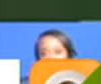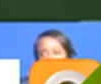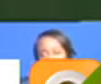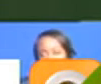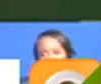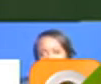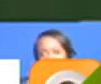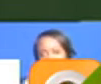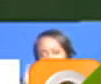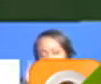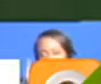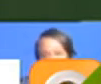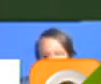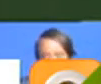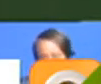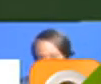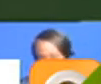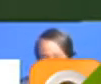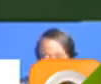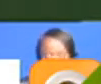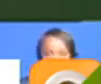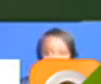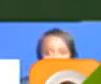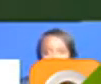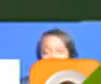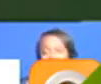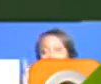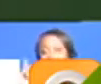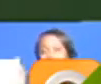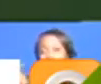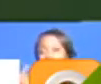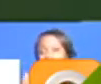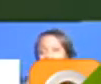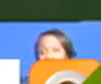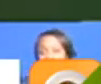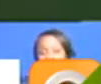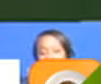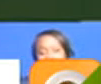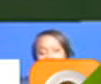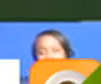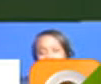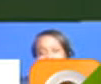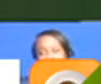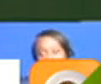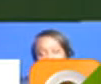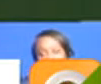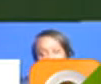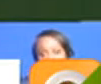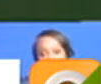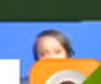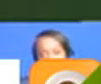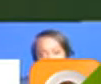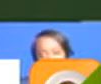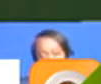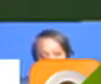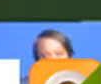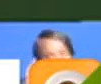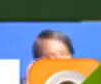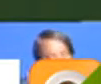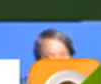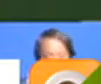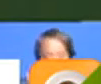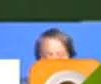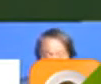We have also agreed that Kenya Kwanza is going to run a mentorship program for our new members so that we can make them